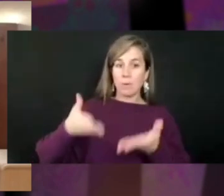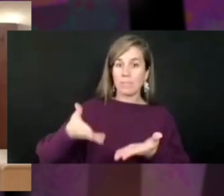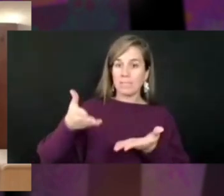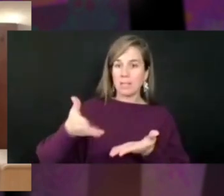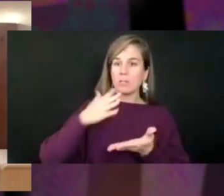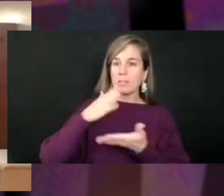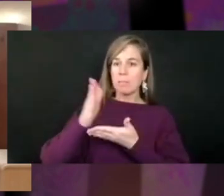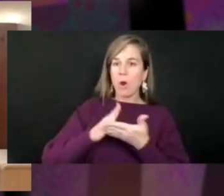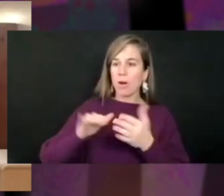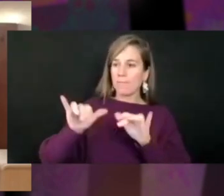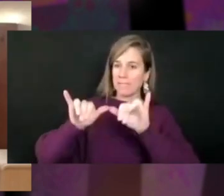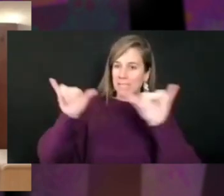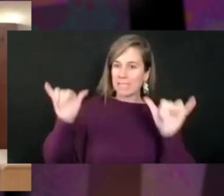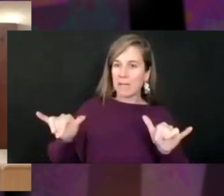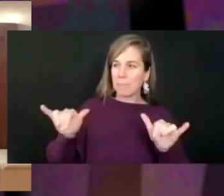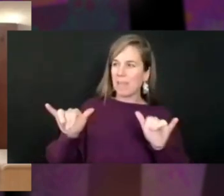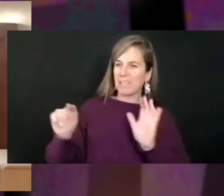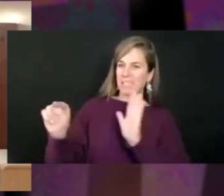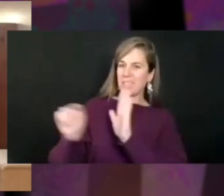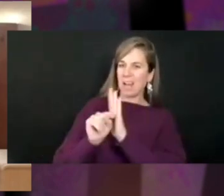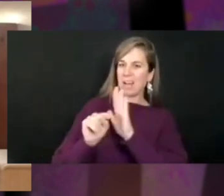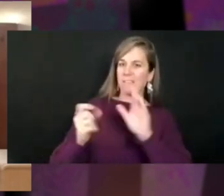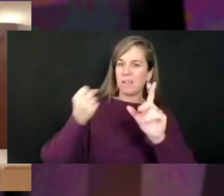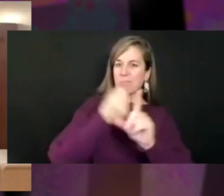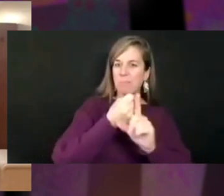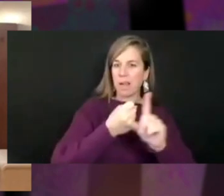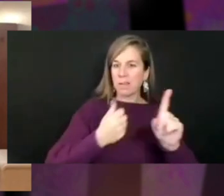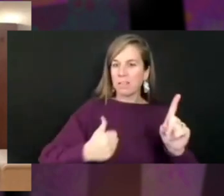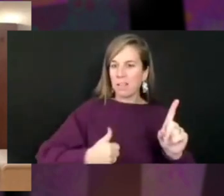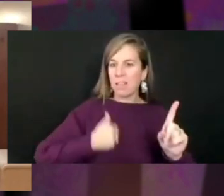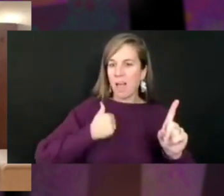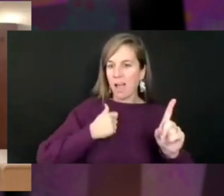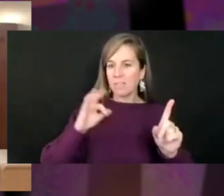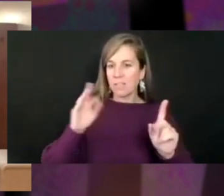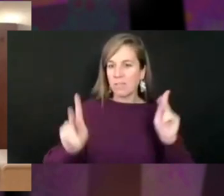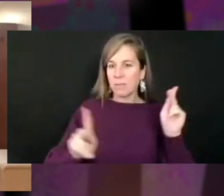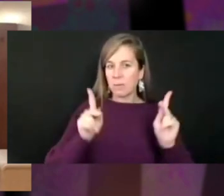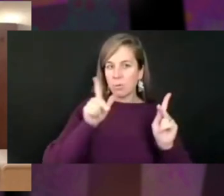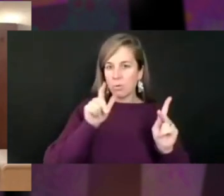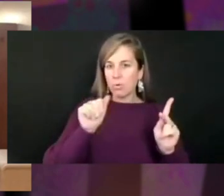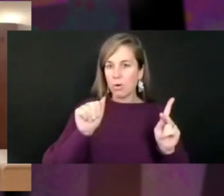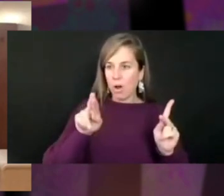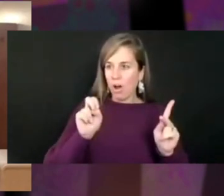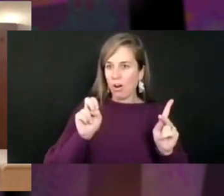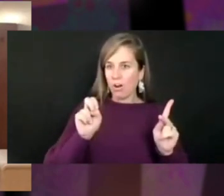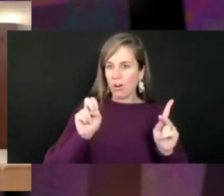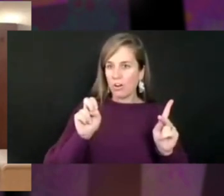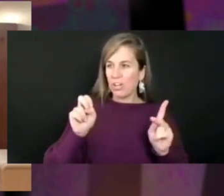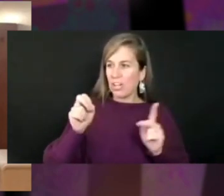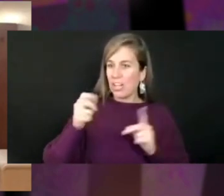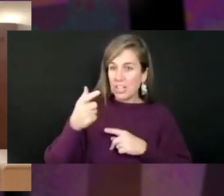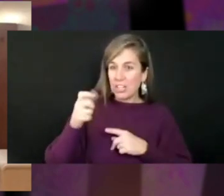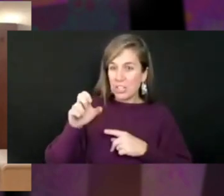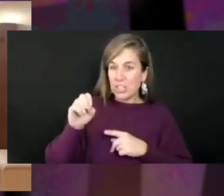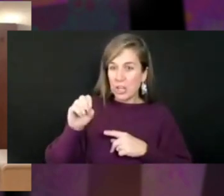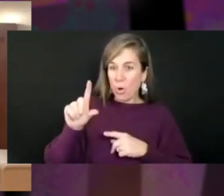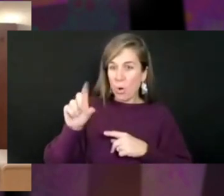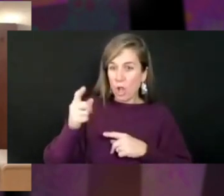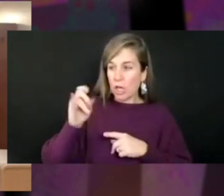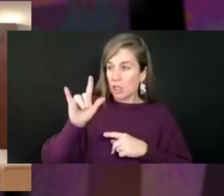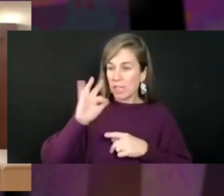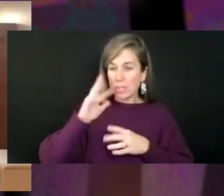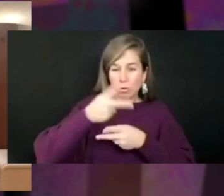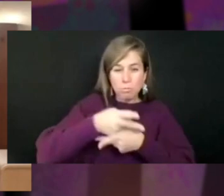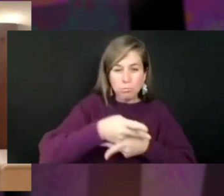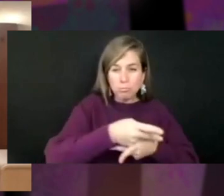of a system that is negatively impacting the lives of the people who are genealogically responsible for taking care of